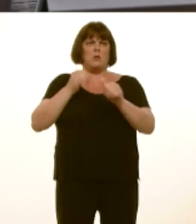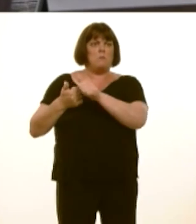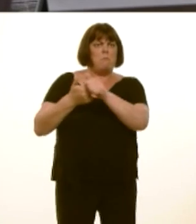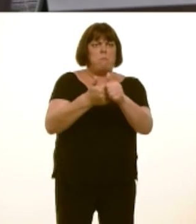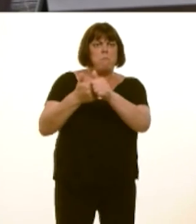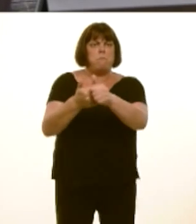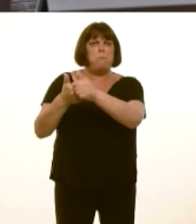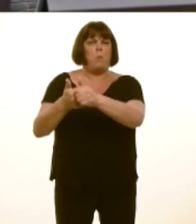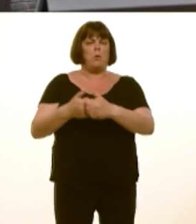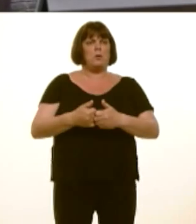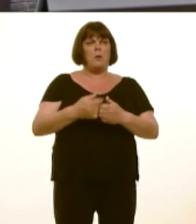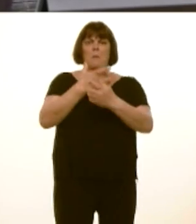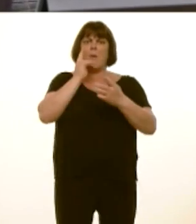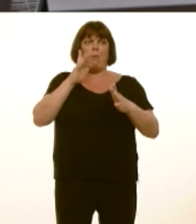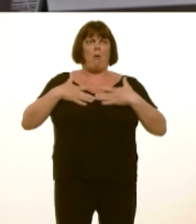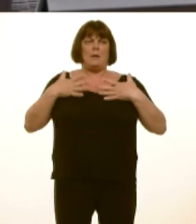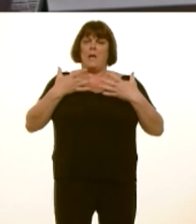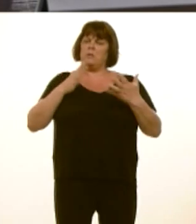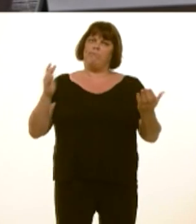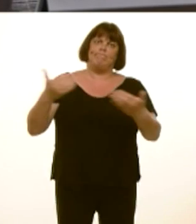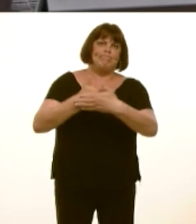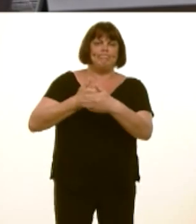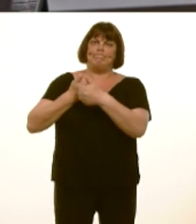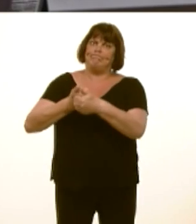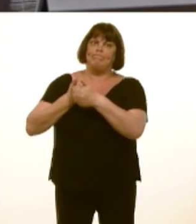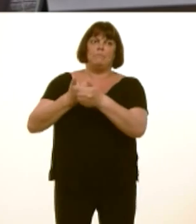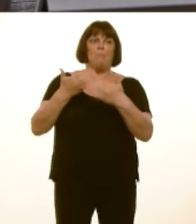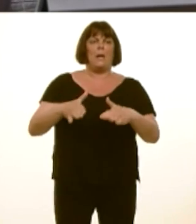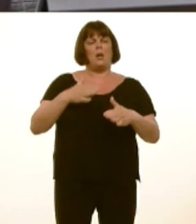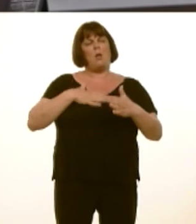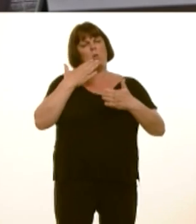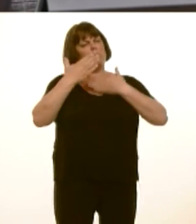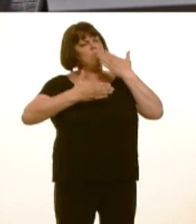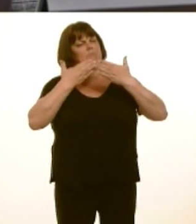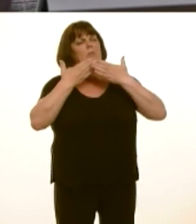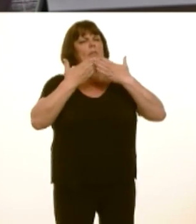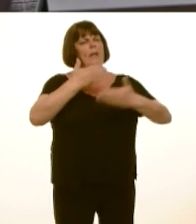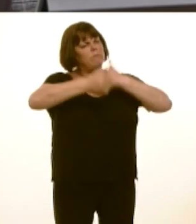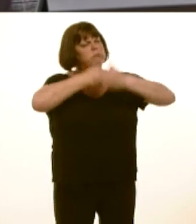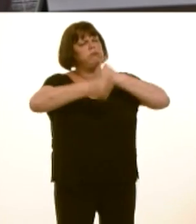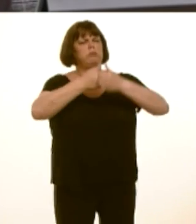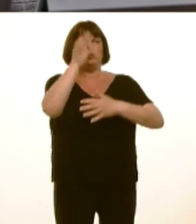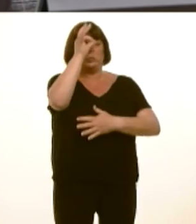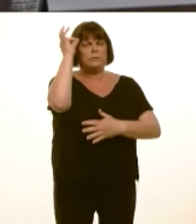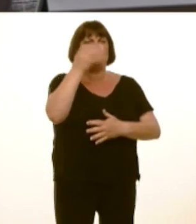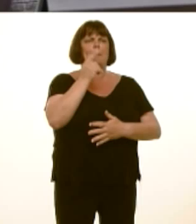to those who had been affected, and I thank the people of Tunisia for the support that they have provided.